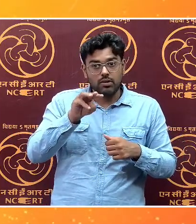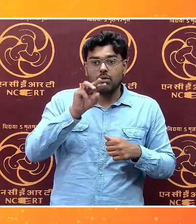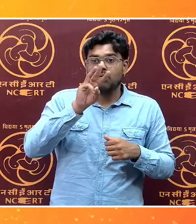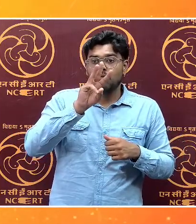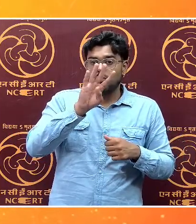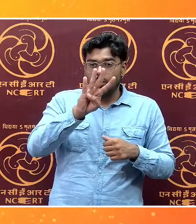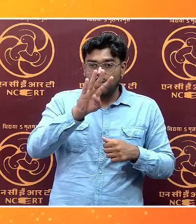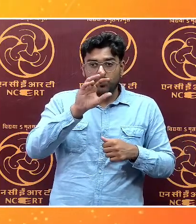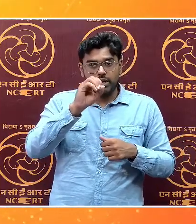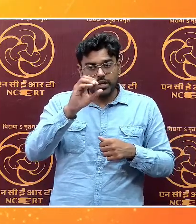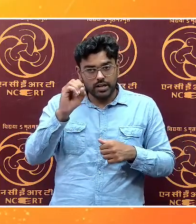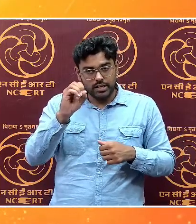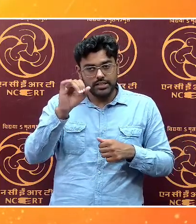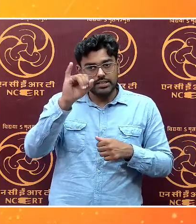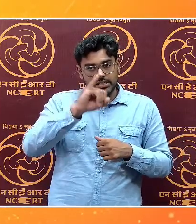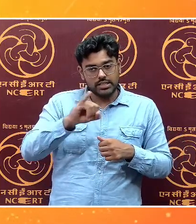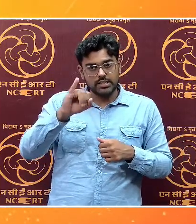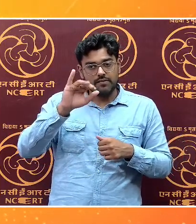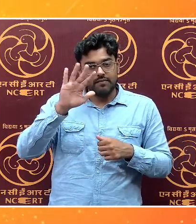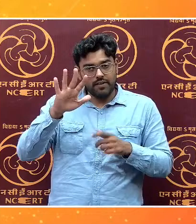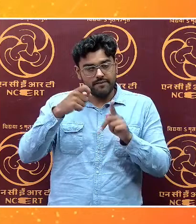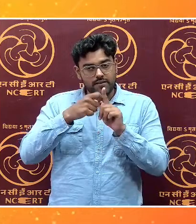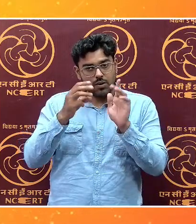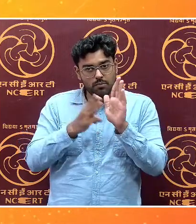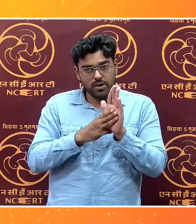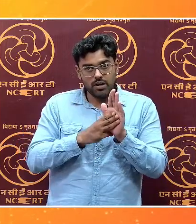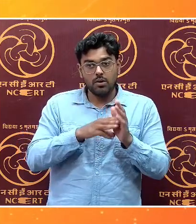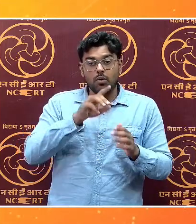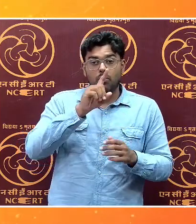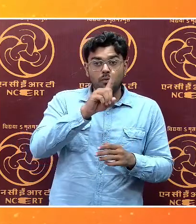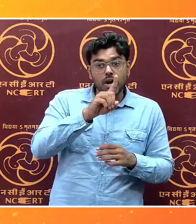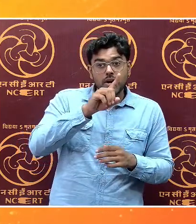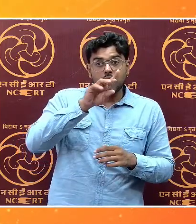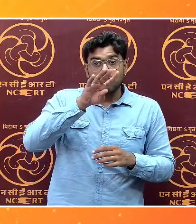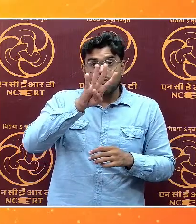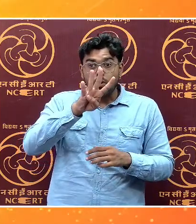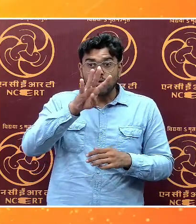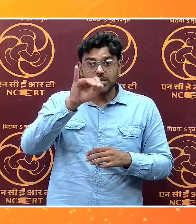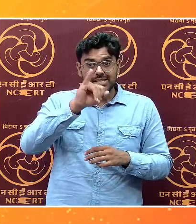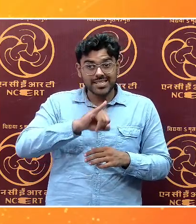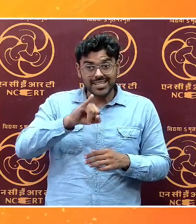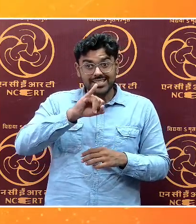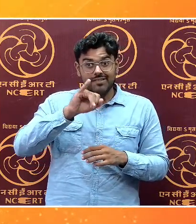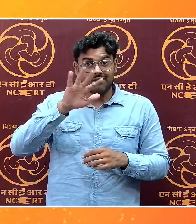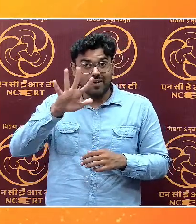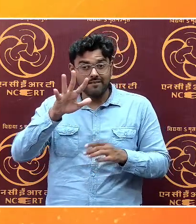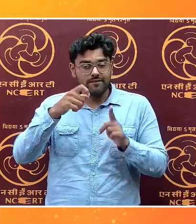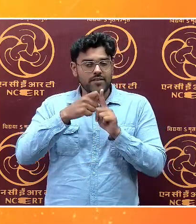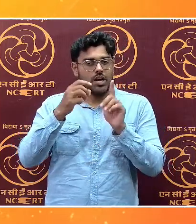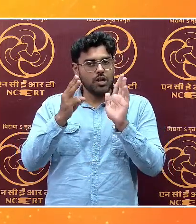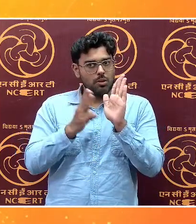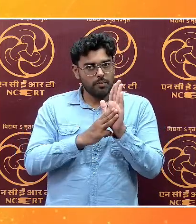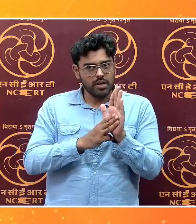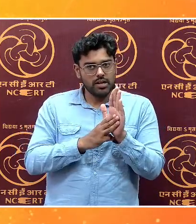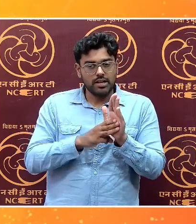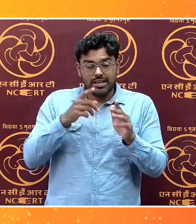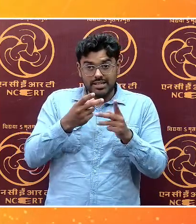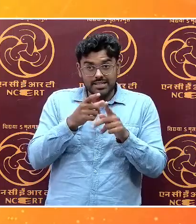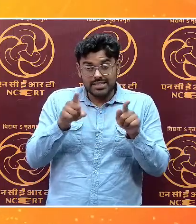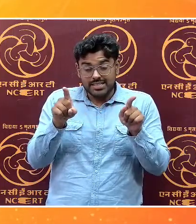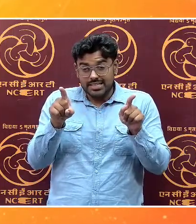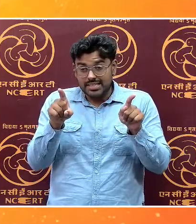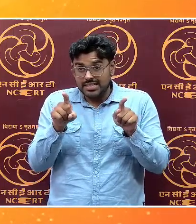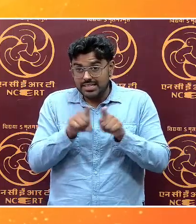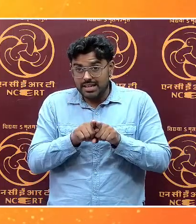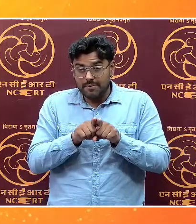1,465 kilometers. Kilometers. So can you imagine how much is this difference? This difference is exactly equal